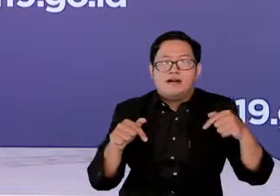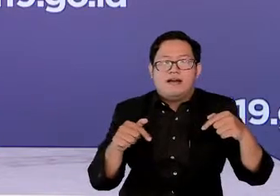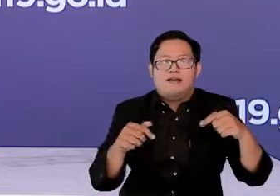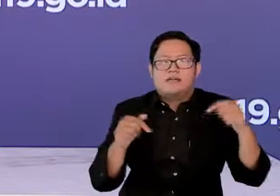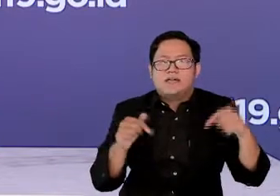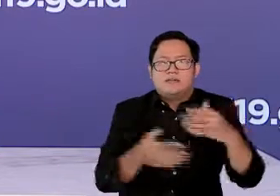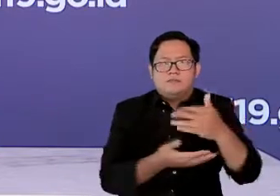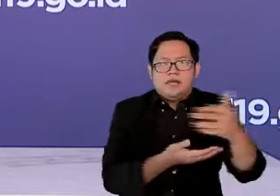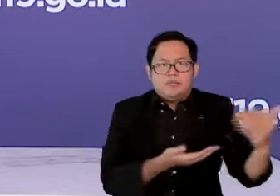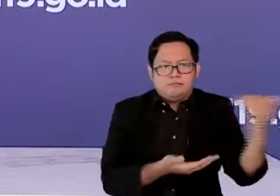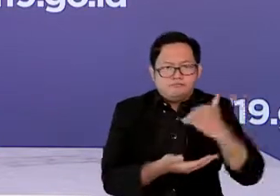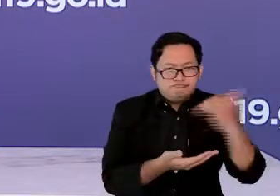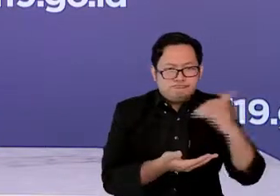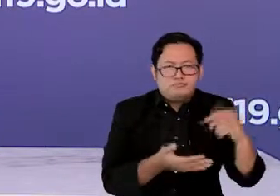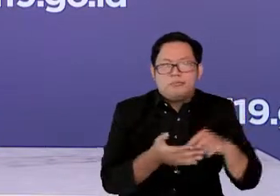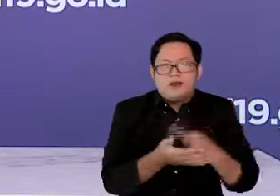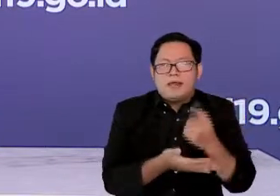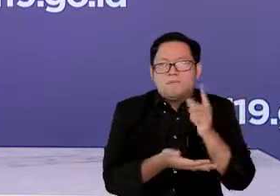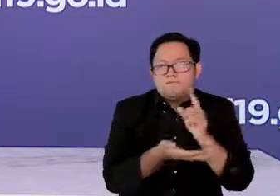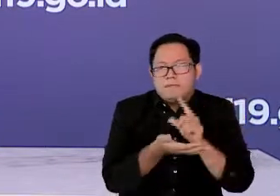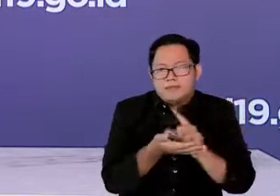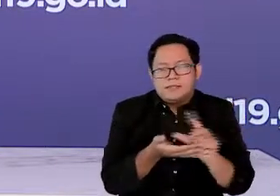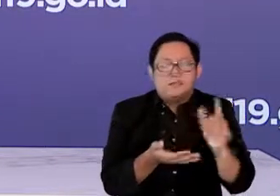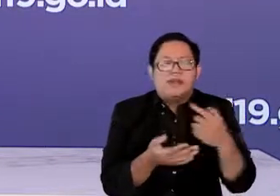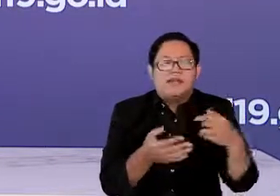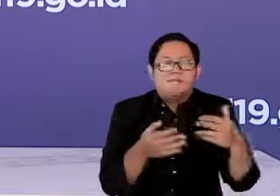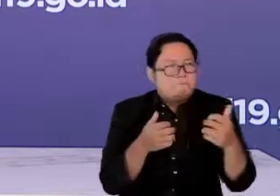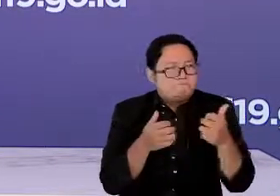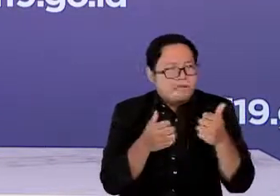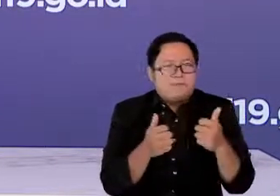better than before. Thank you.